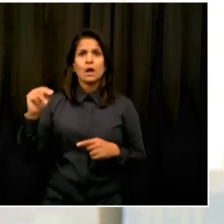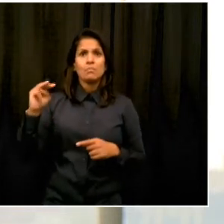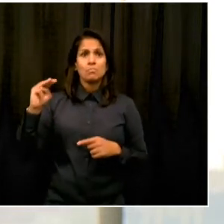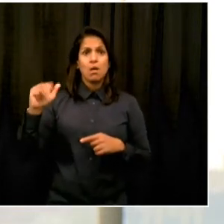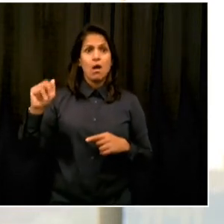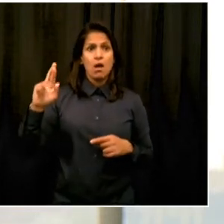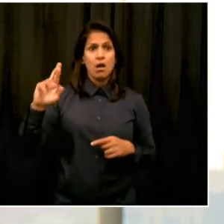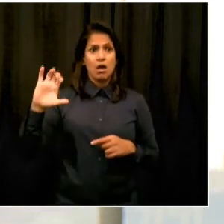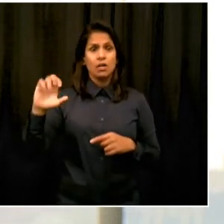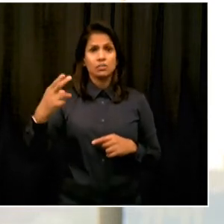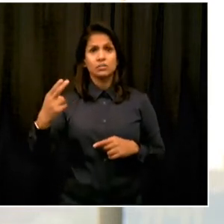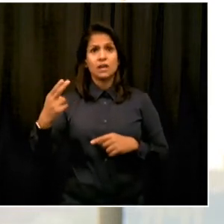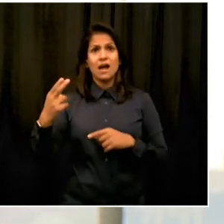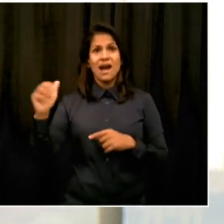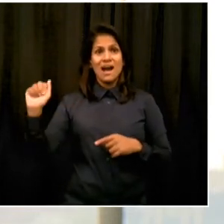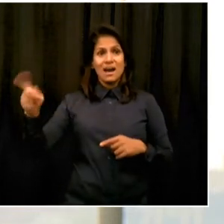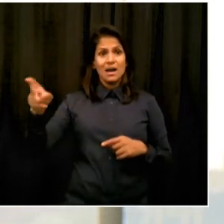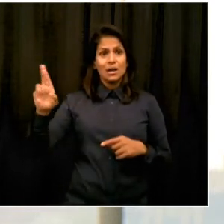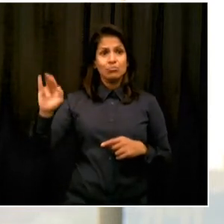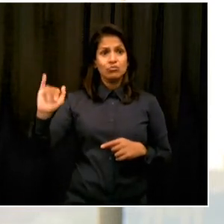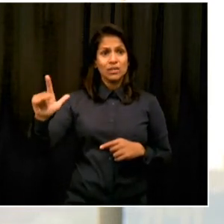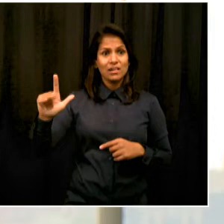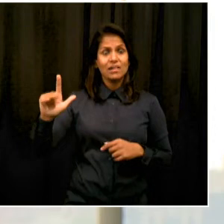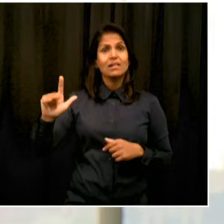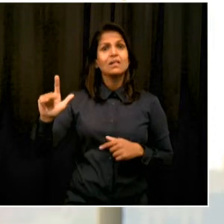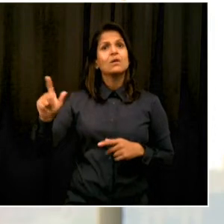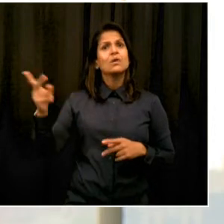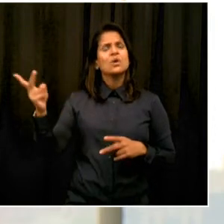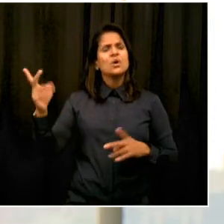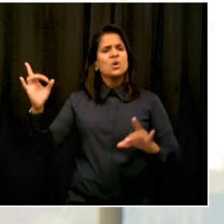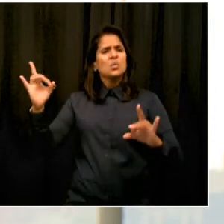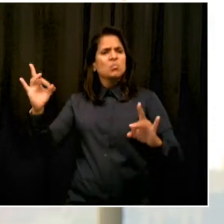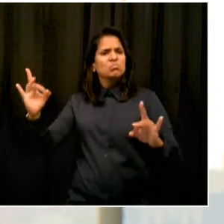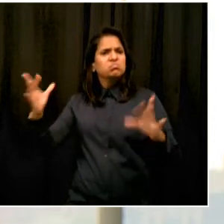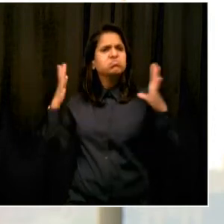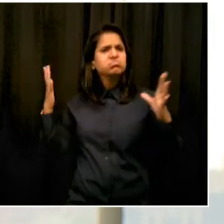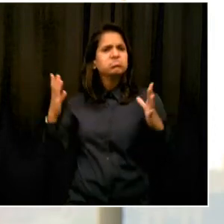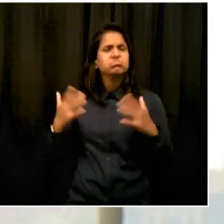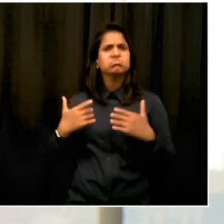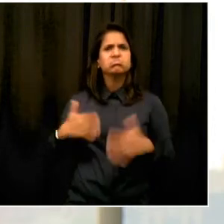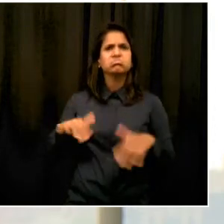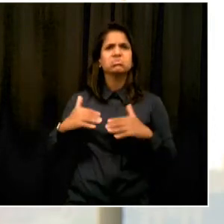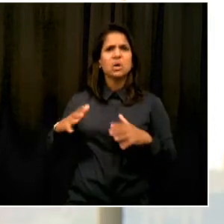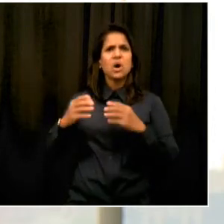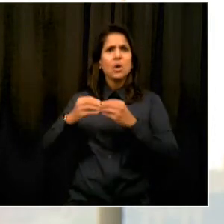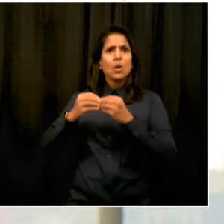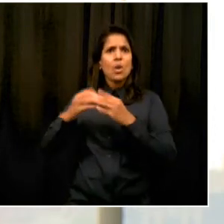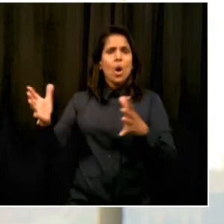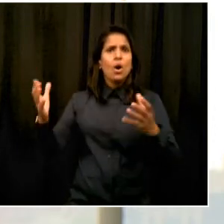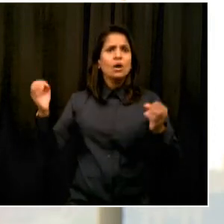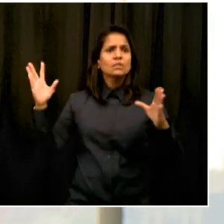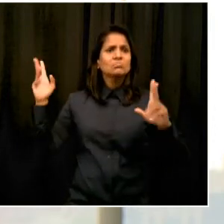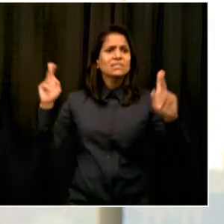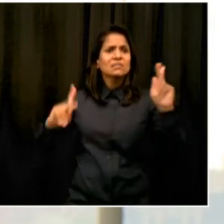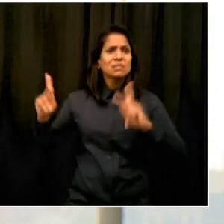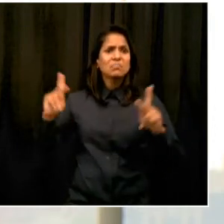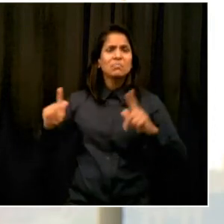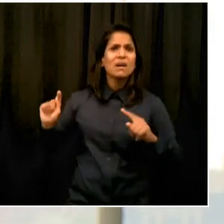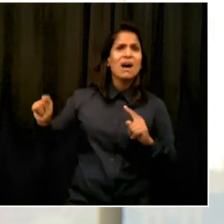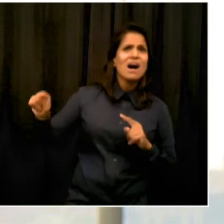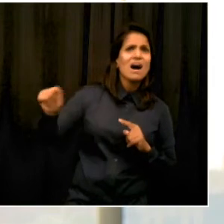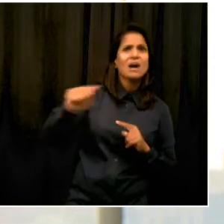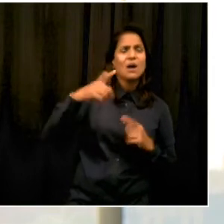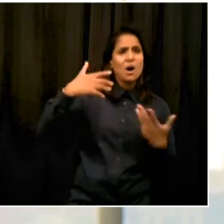history of this city. Those we lost, and every single one of us knows people we lost, families who lost loved ones.